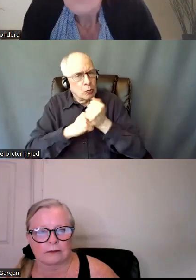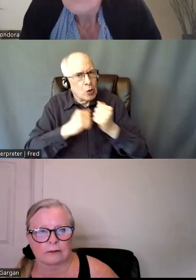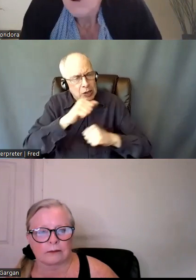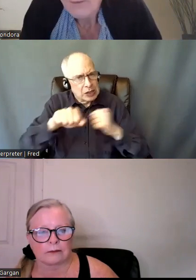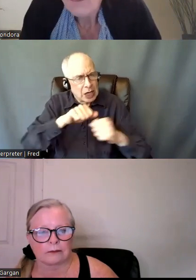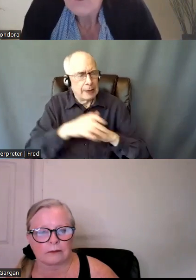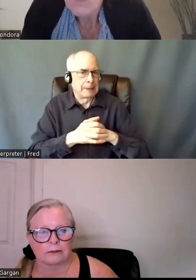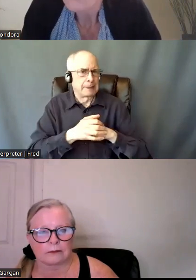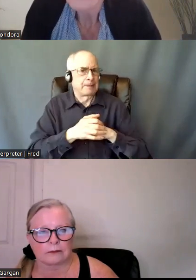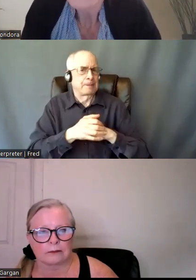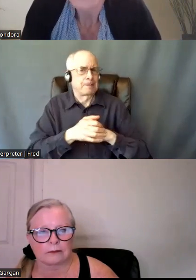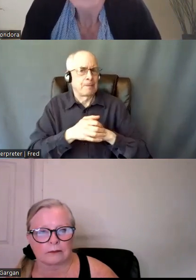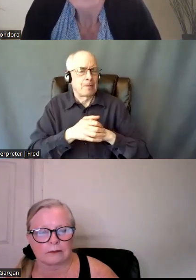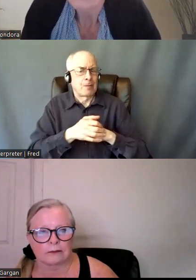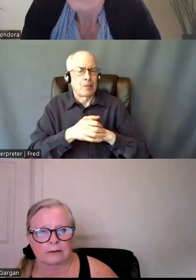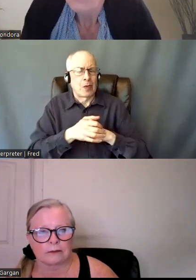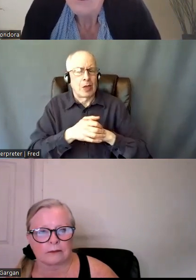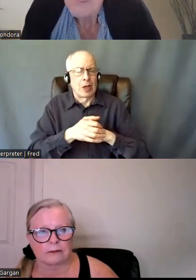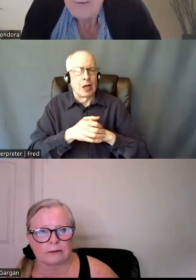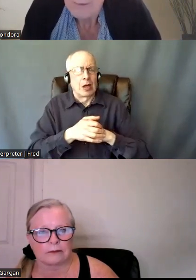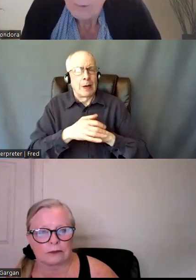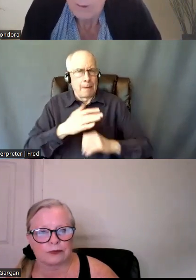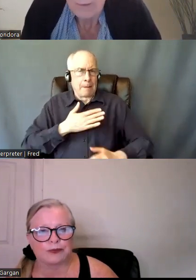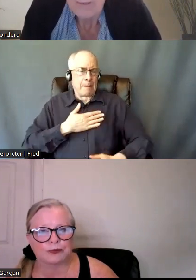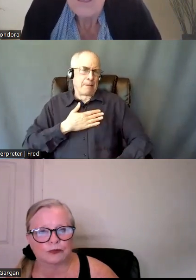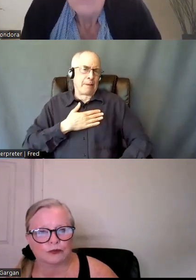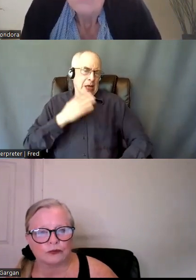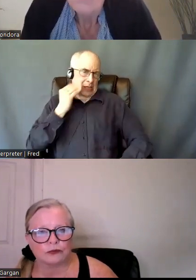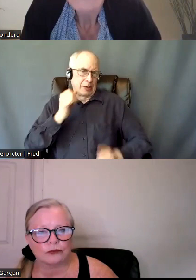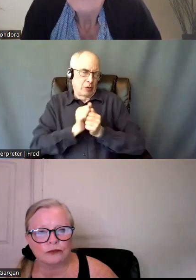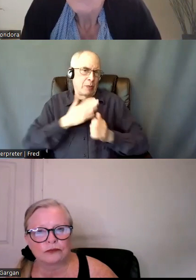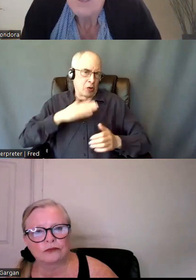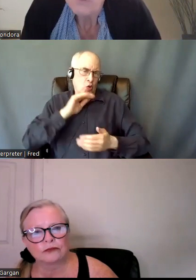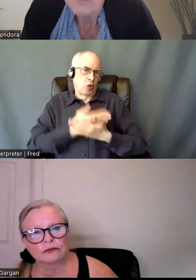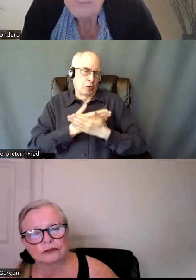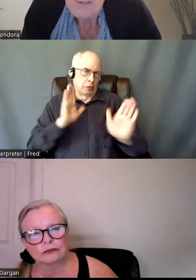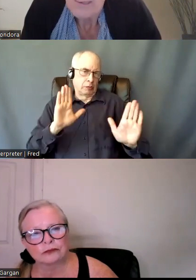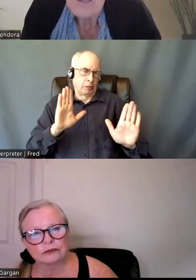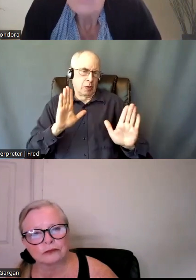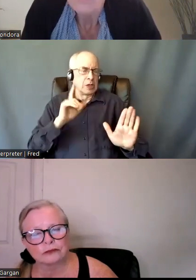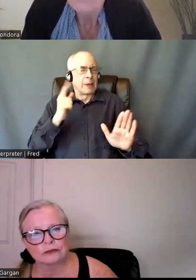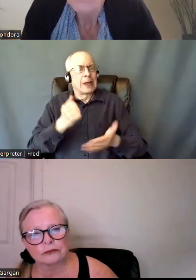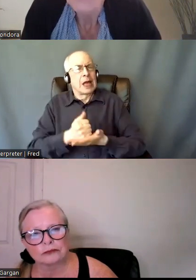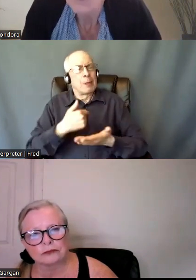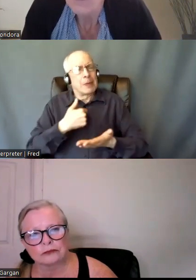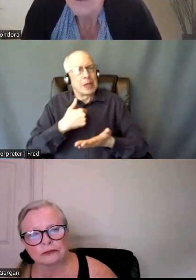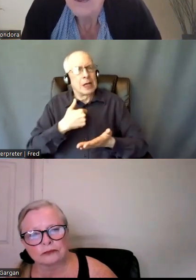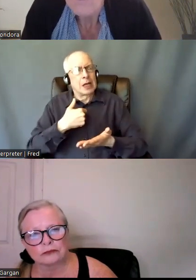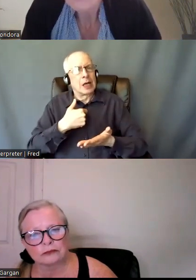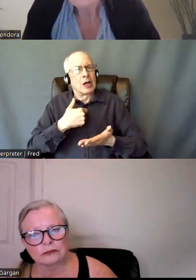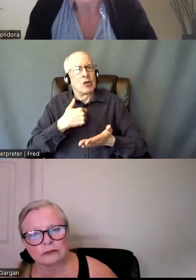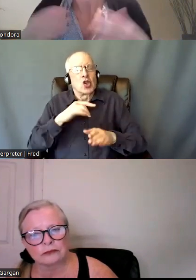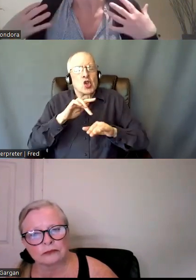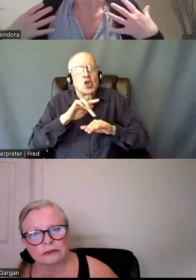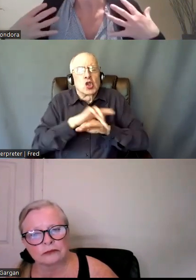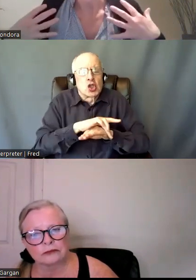you know, going through what we went through with my daughter, one thing that was helpful for me is that very early on,